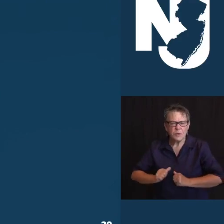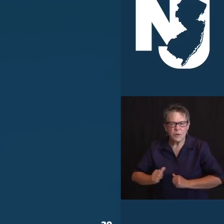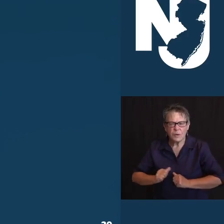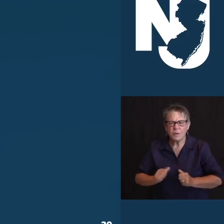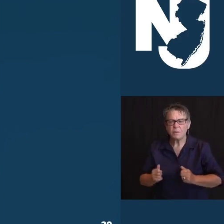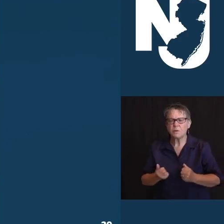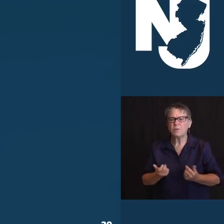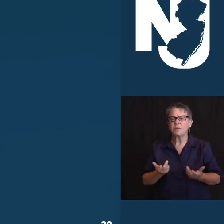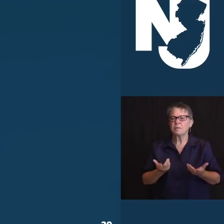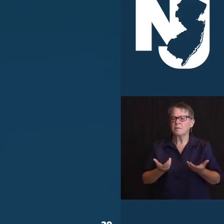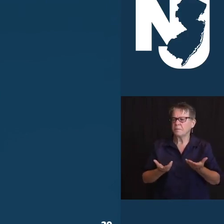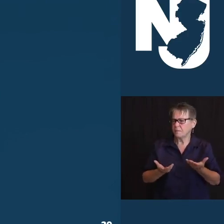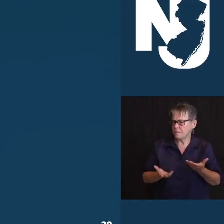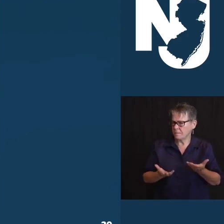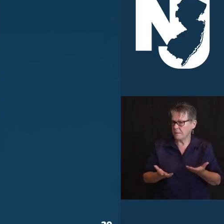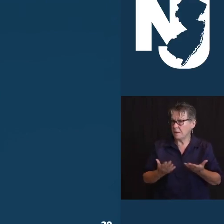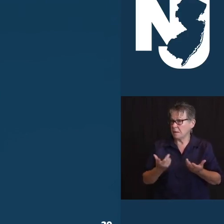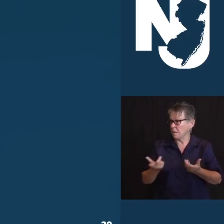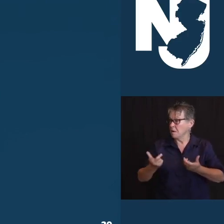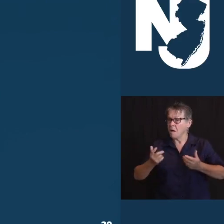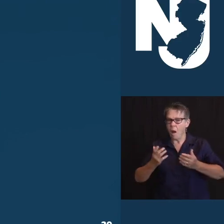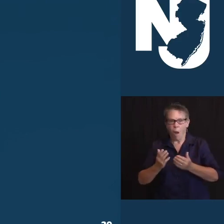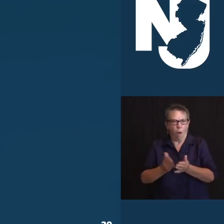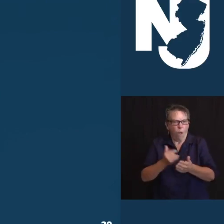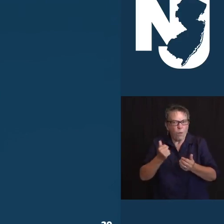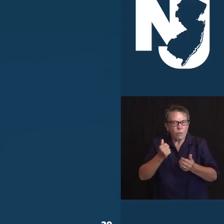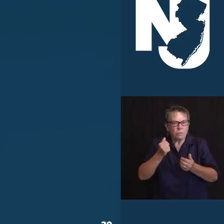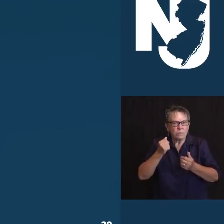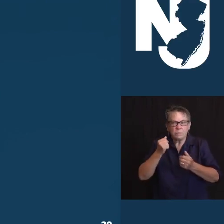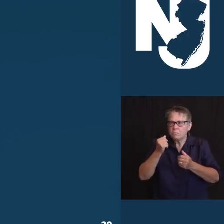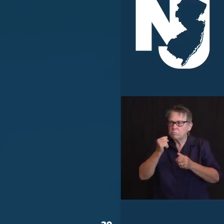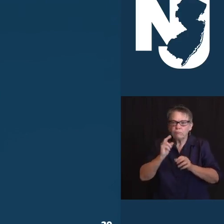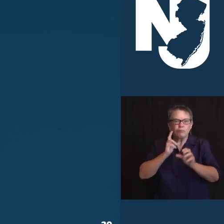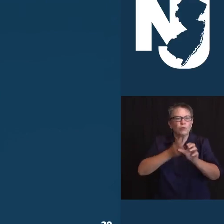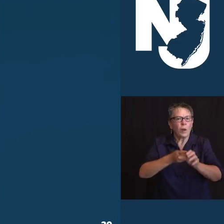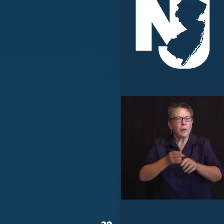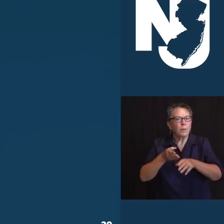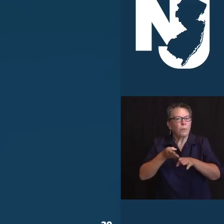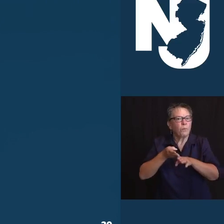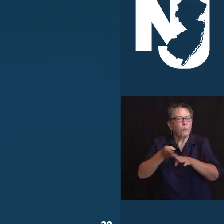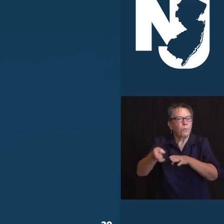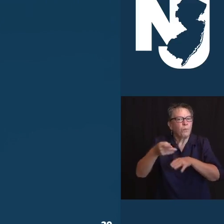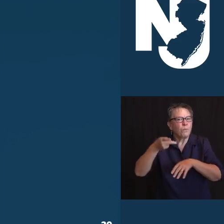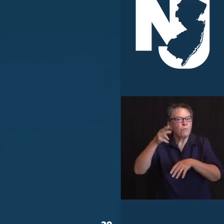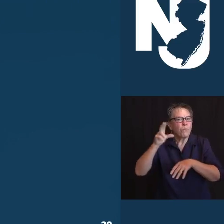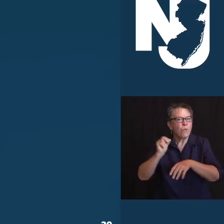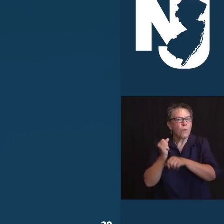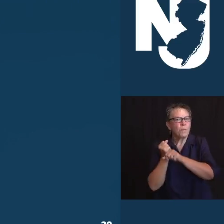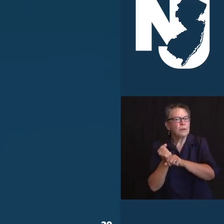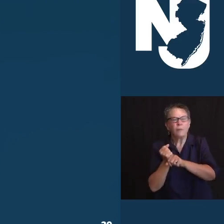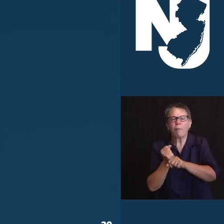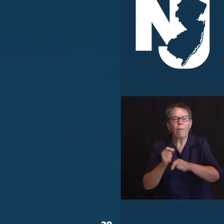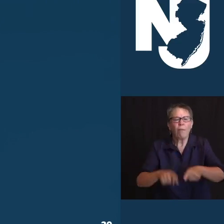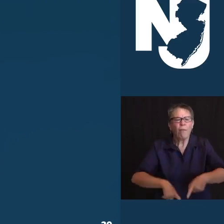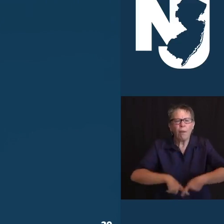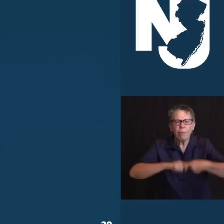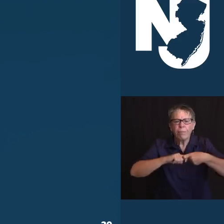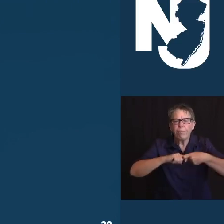the U.S. Air Force and serve during the Korean War. Pop quiz, does anyone know what the St. Louis Browns franchise is called today?